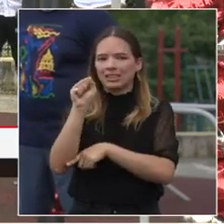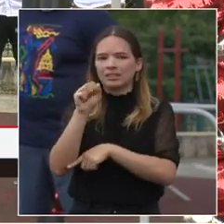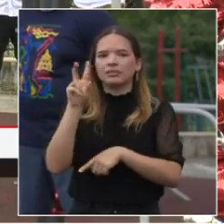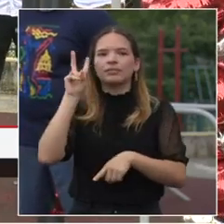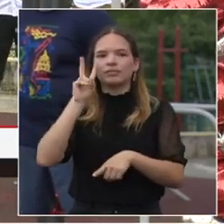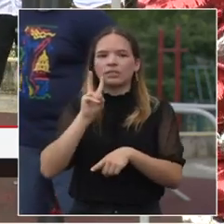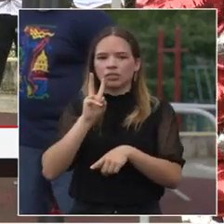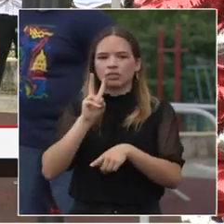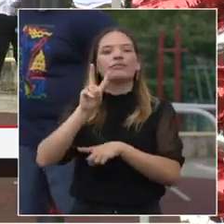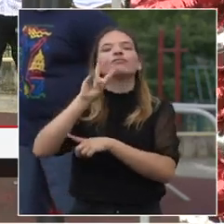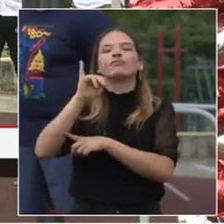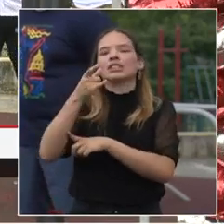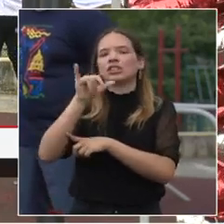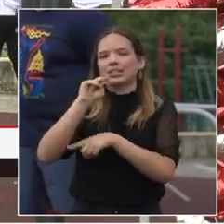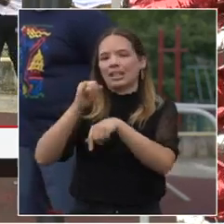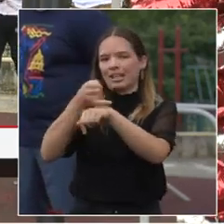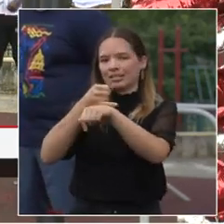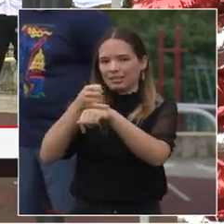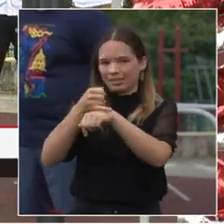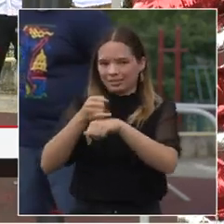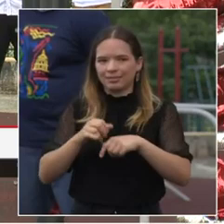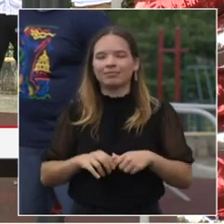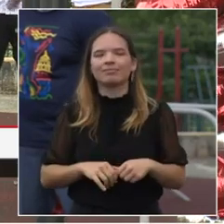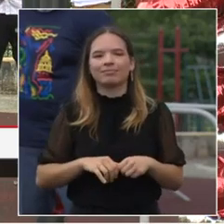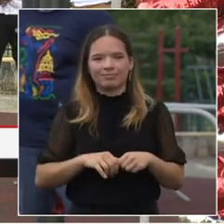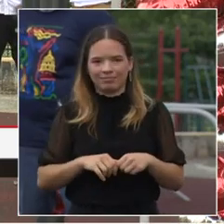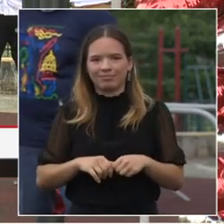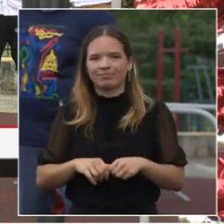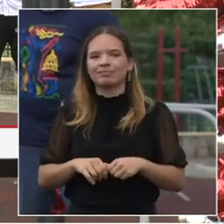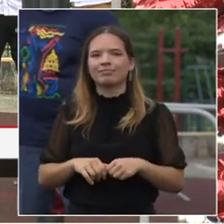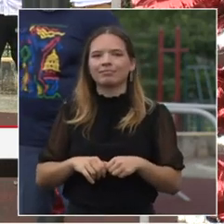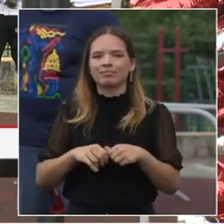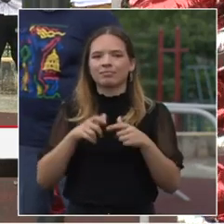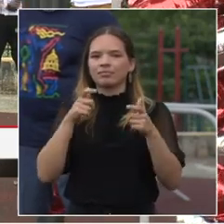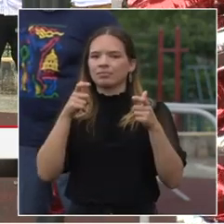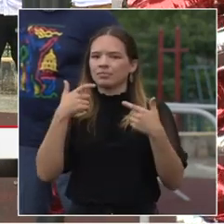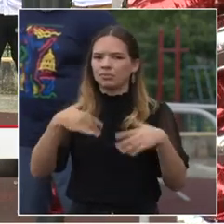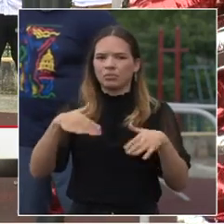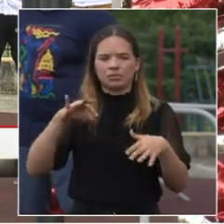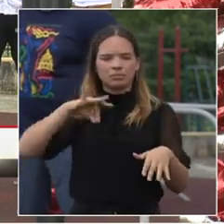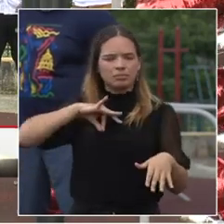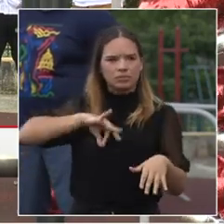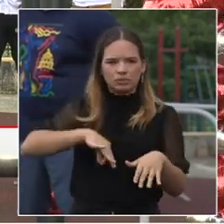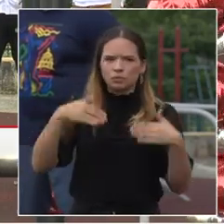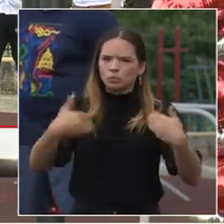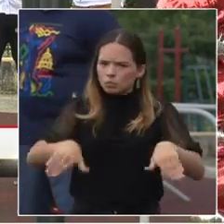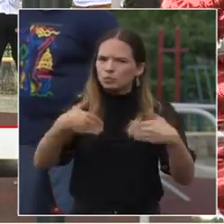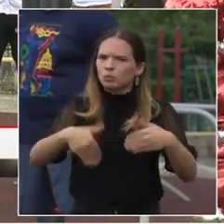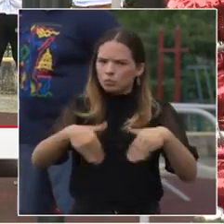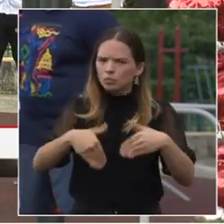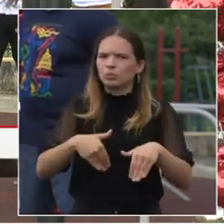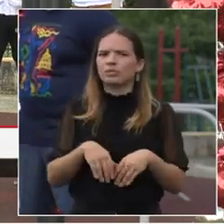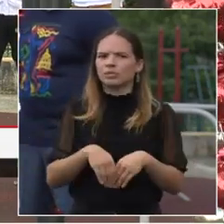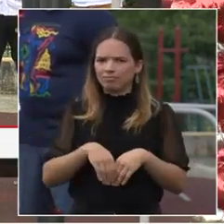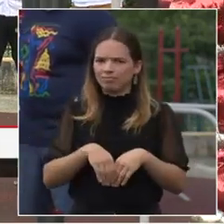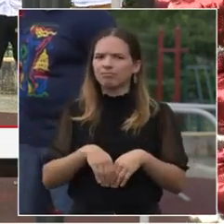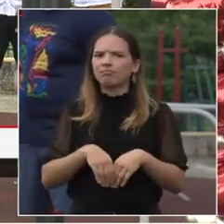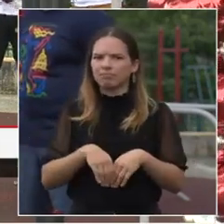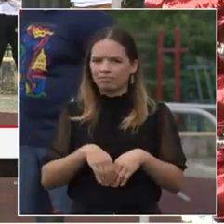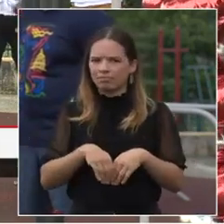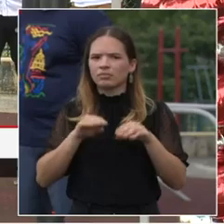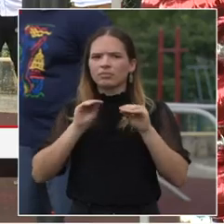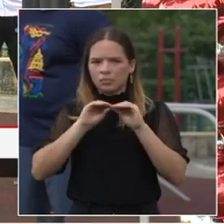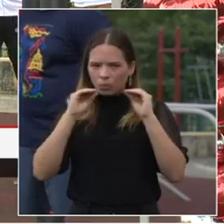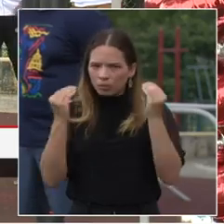Jenkins leads the world's largest nonprofit, nonpartisan membership organization with nearly 38 million